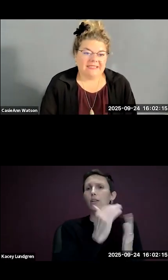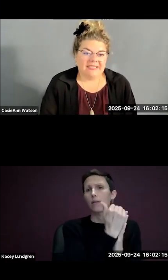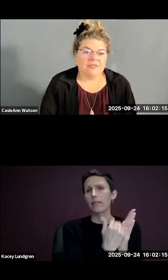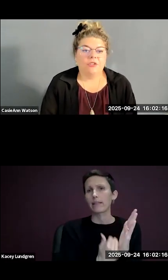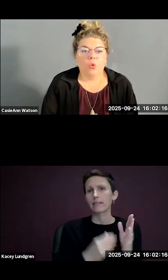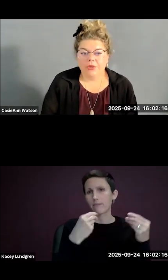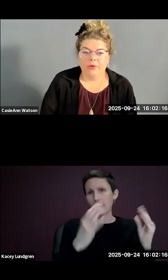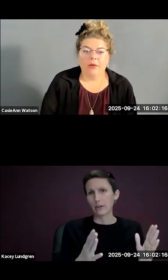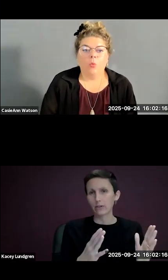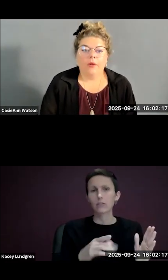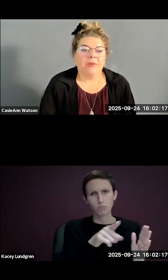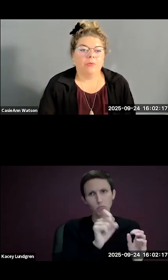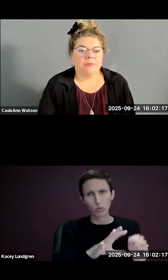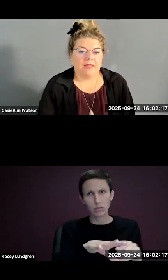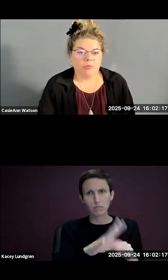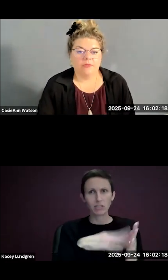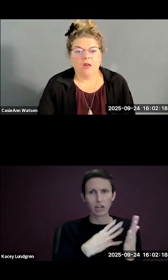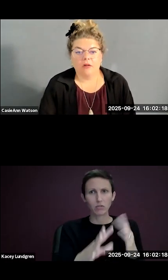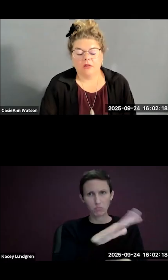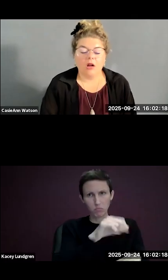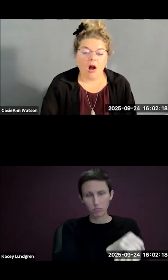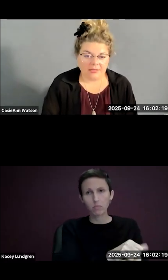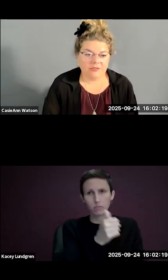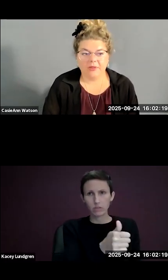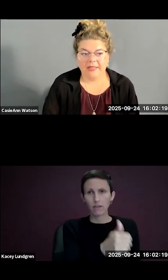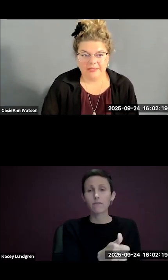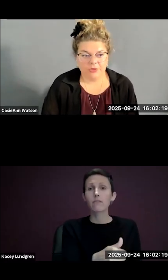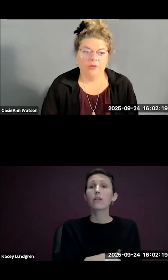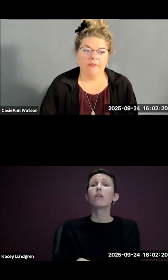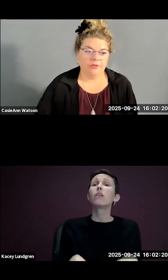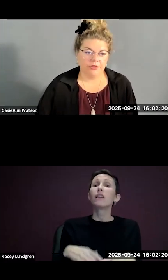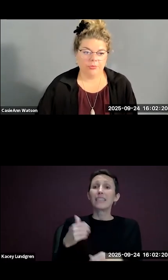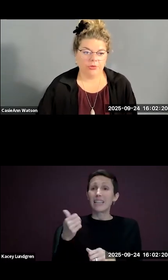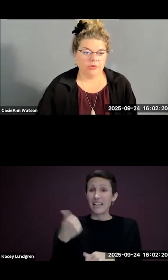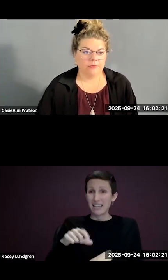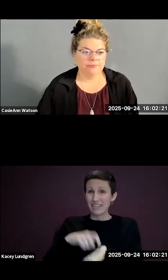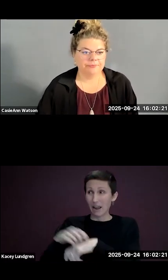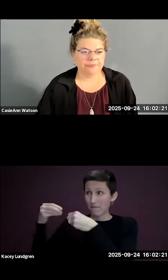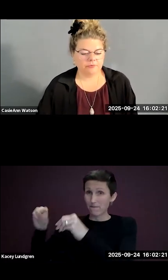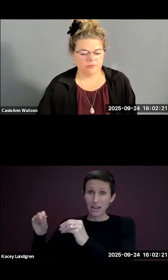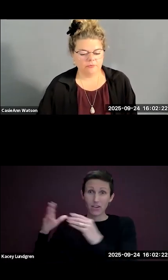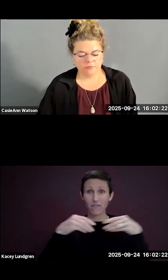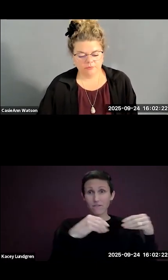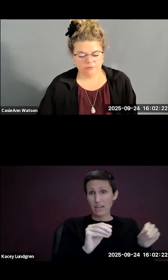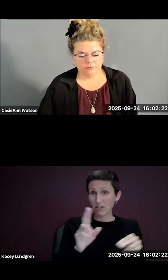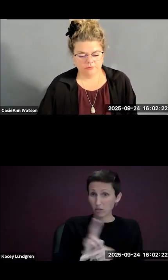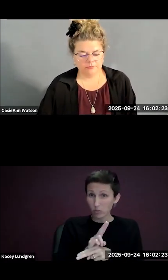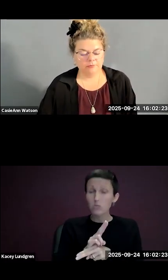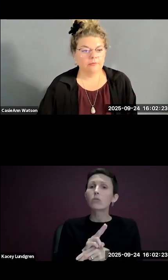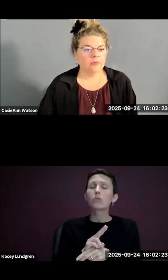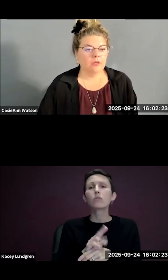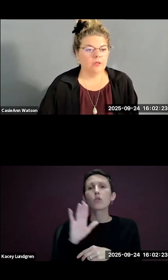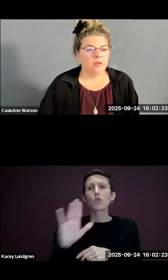of those instances, your unit will be responsible for costs related to the vendor interpreters.